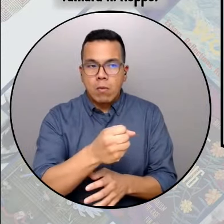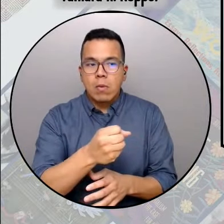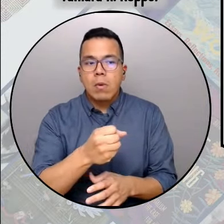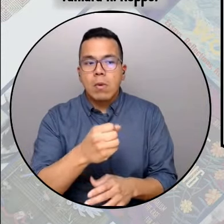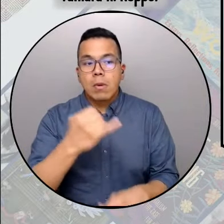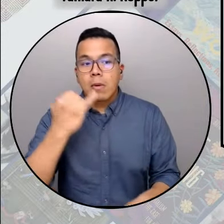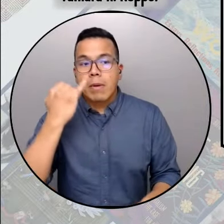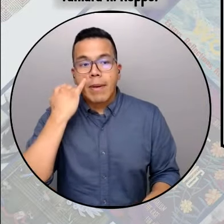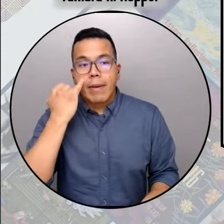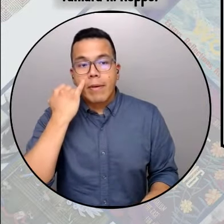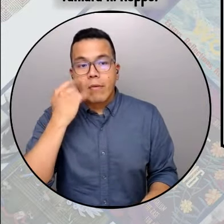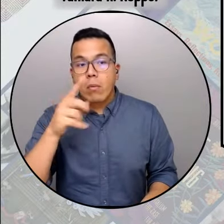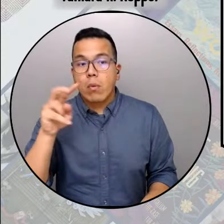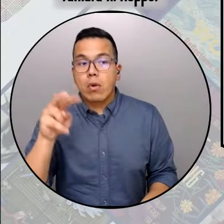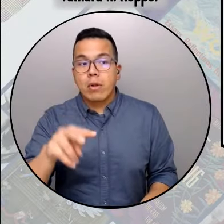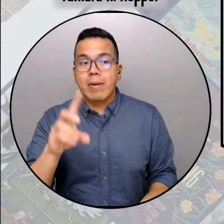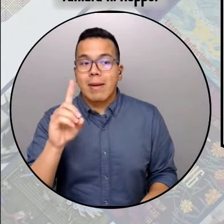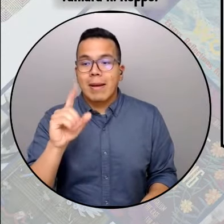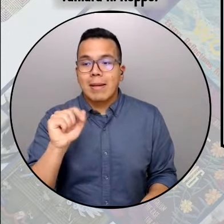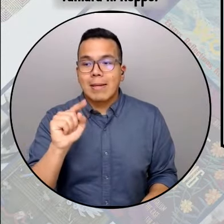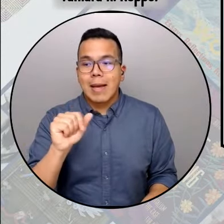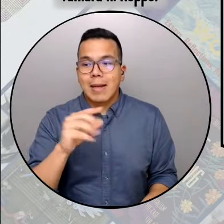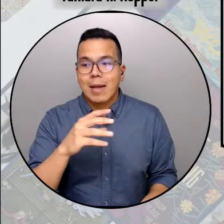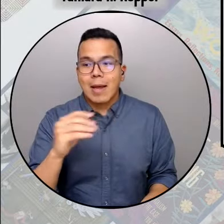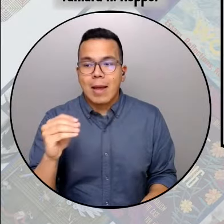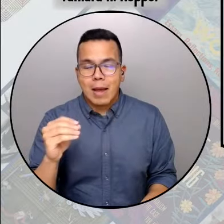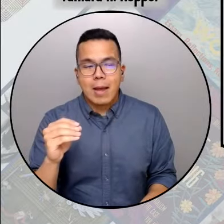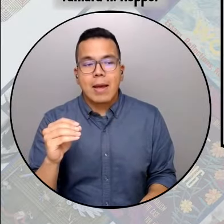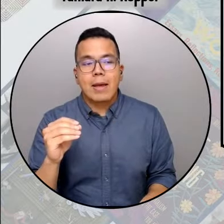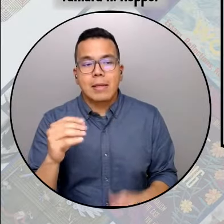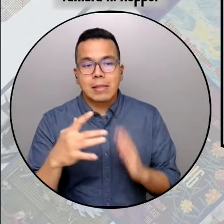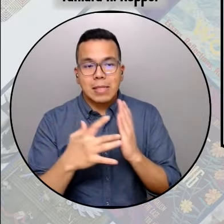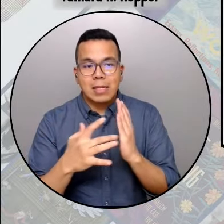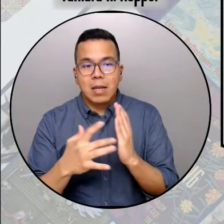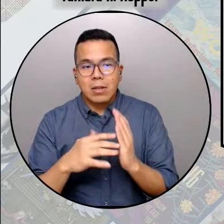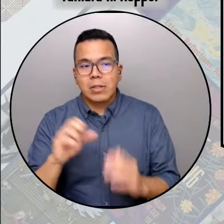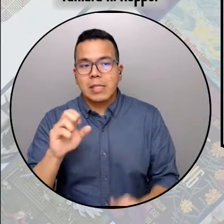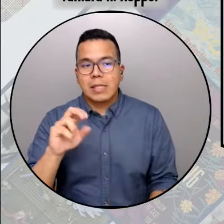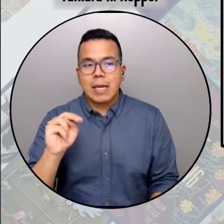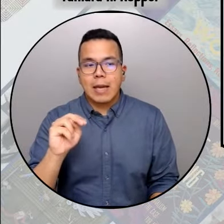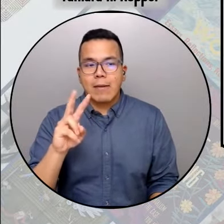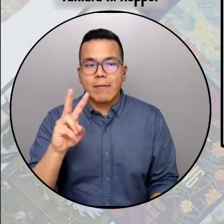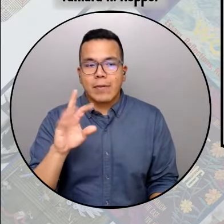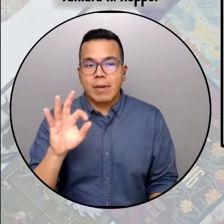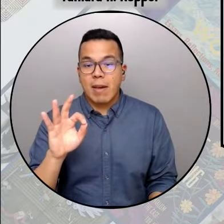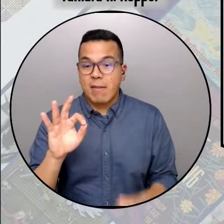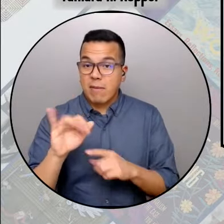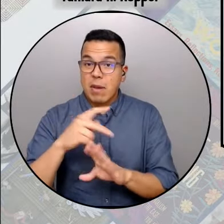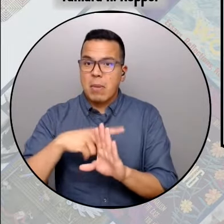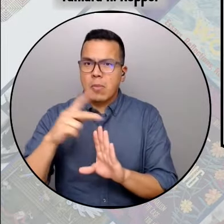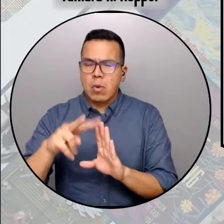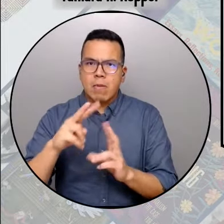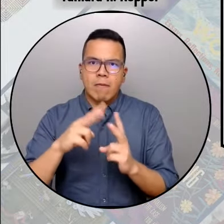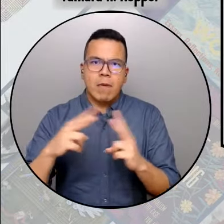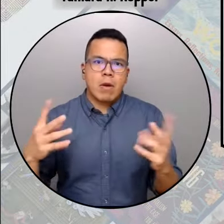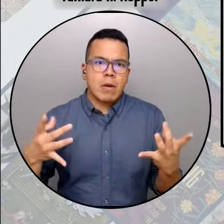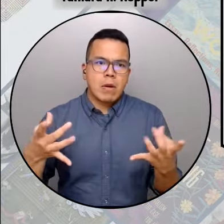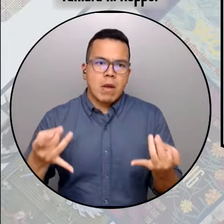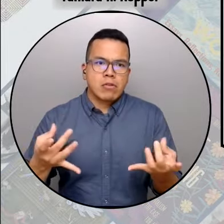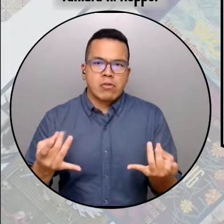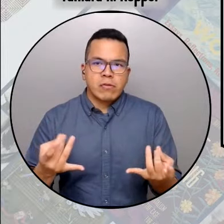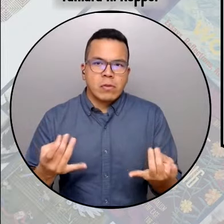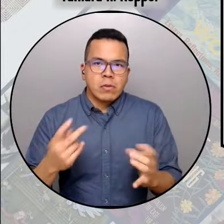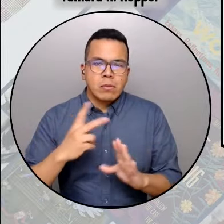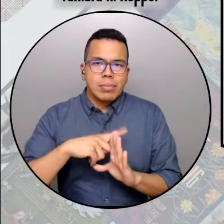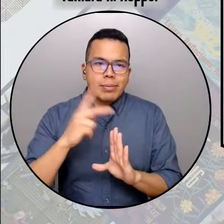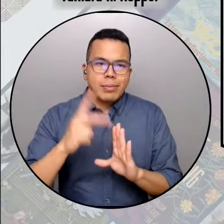and technology, electronic nationality verification program. This is a very controversial program, even though it's a